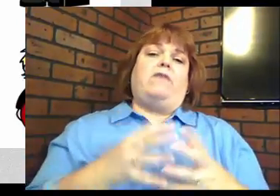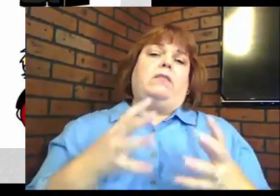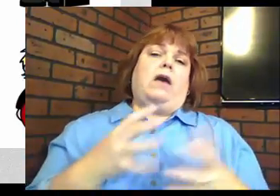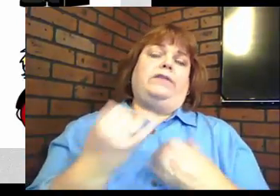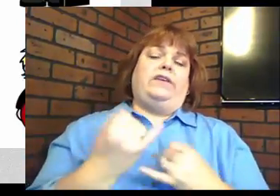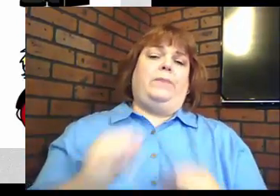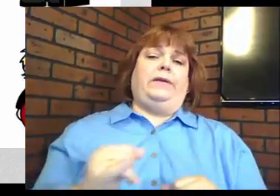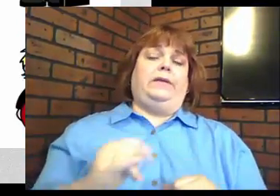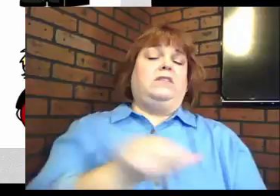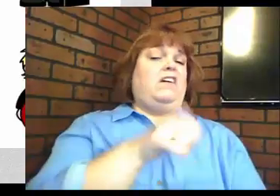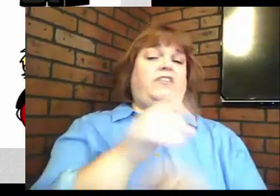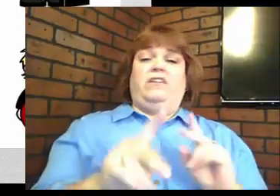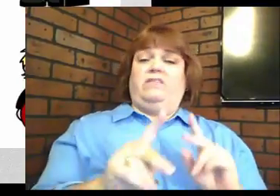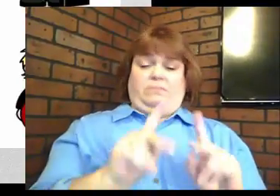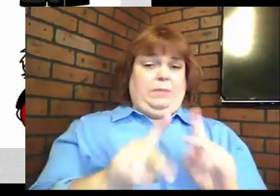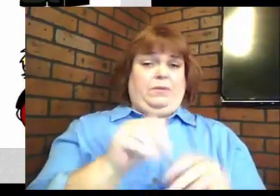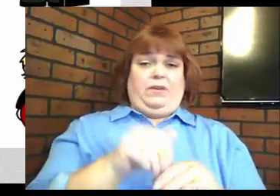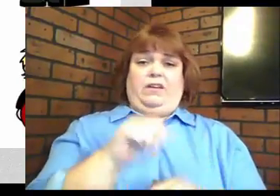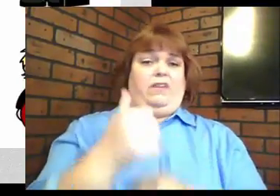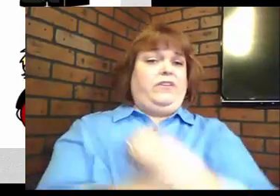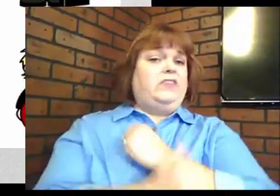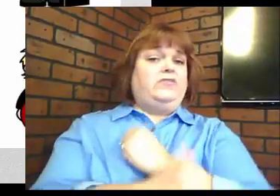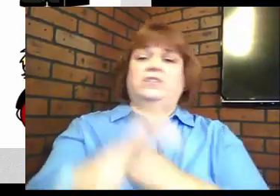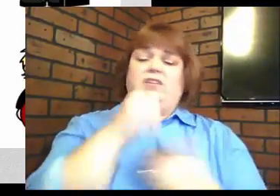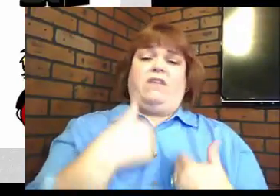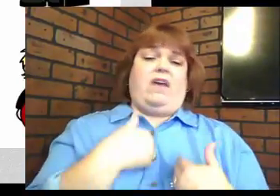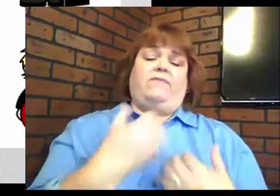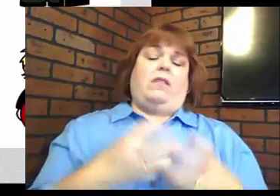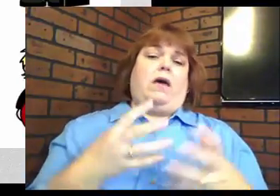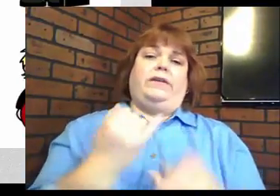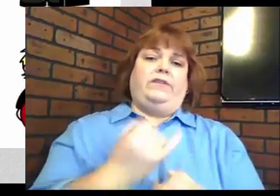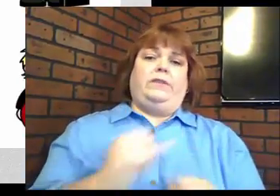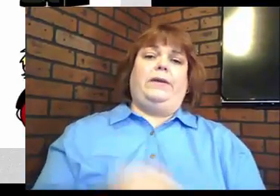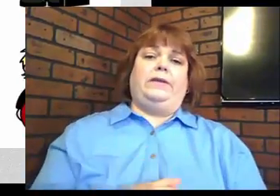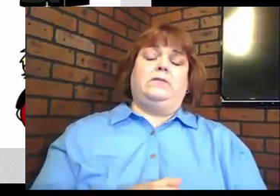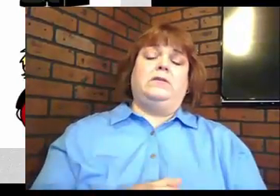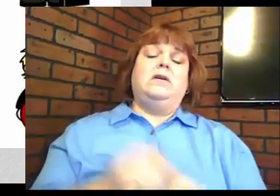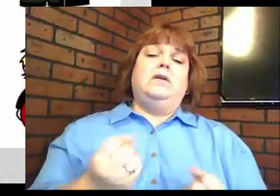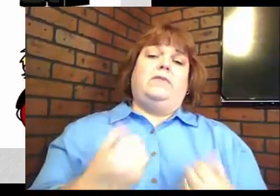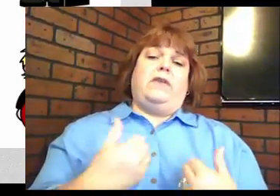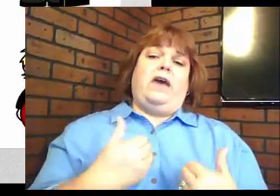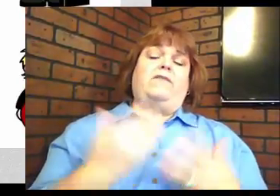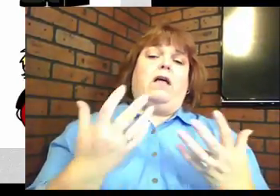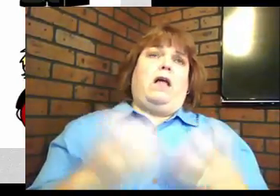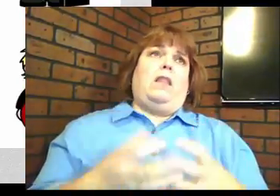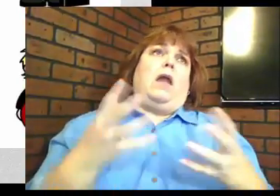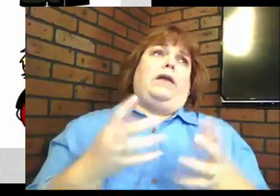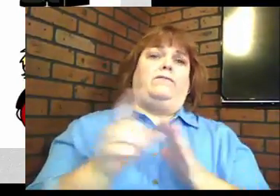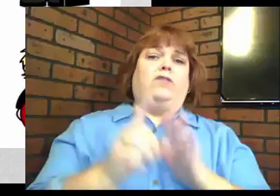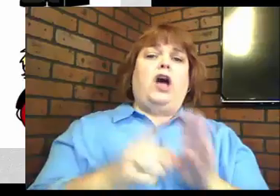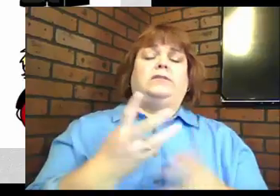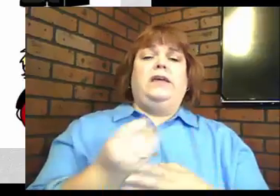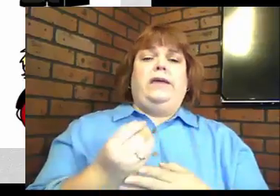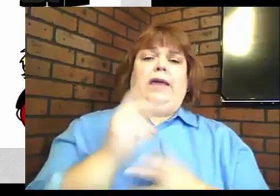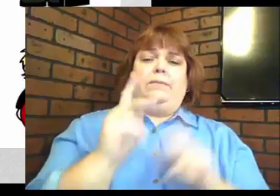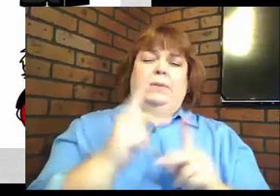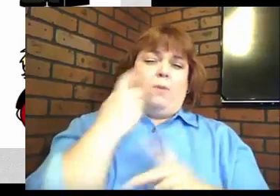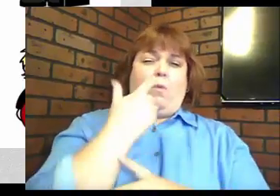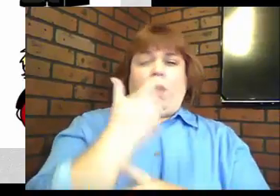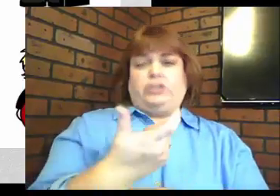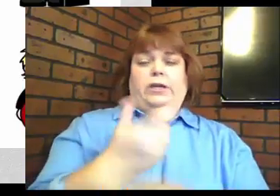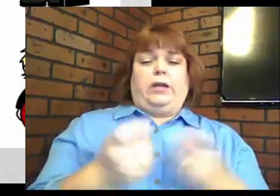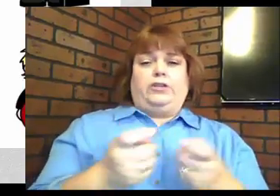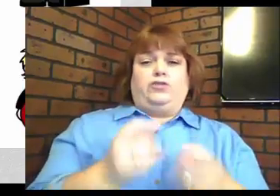A policeman is for giving safety to the people in the city or to protect the people in the